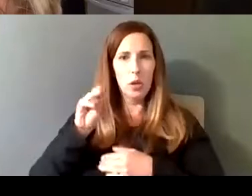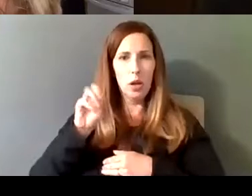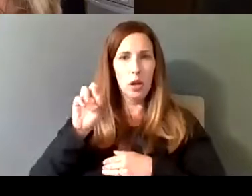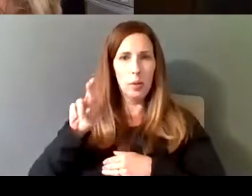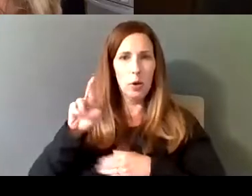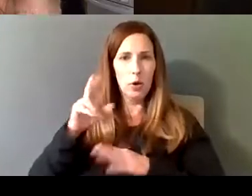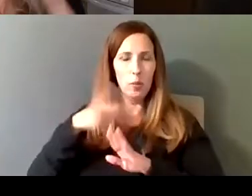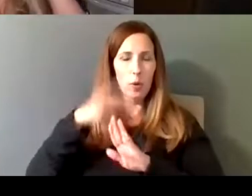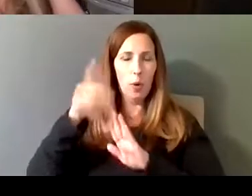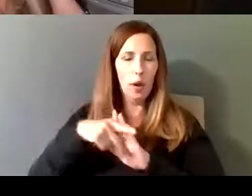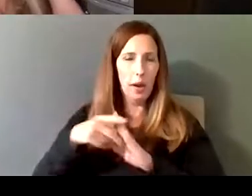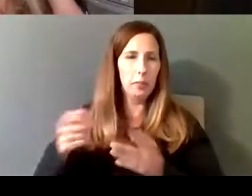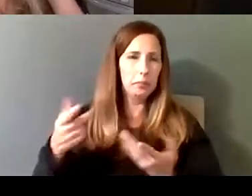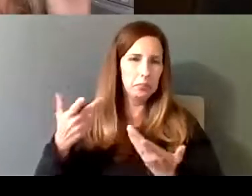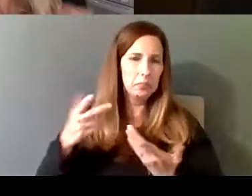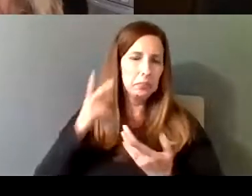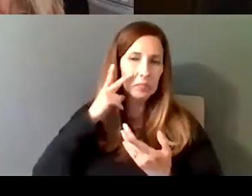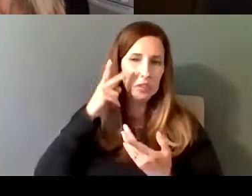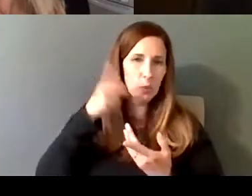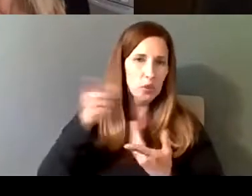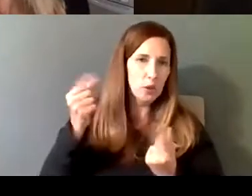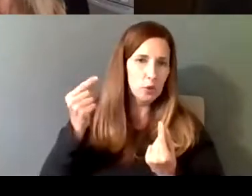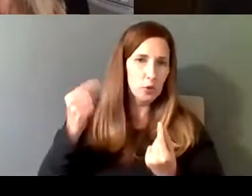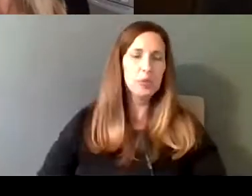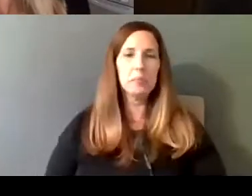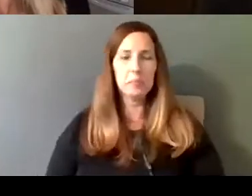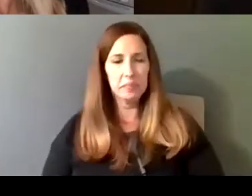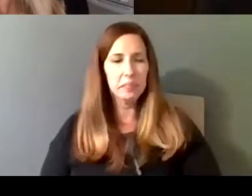and check out what they're doing, because they're doing a fabulous job.